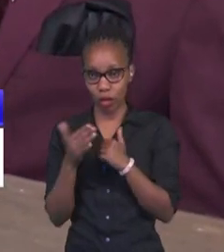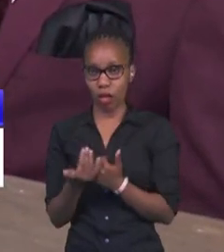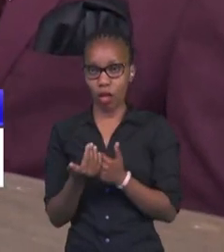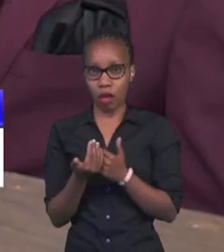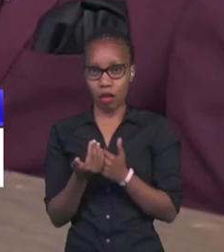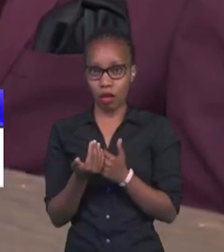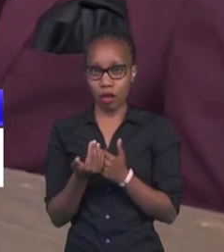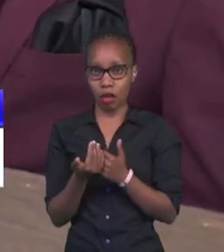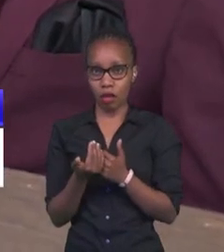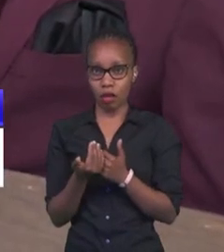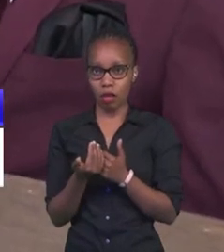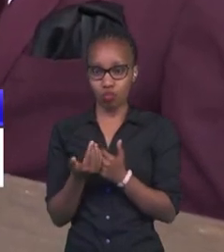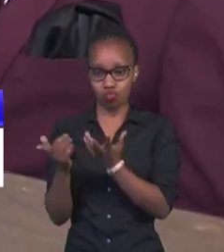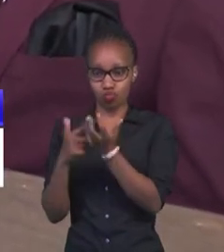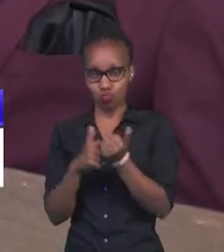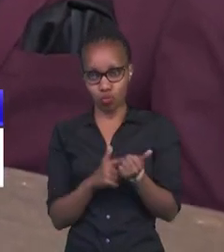managed to catalog